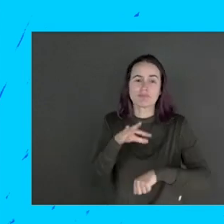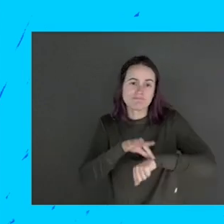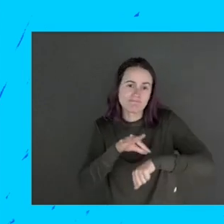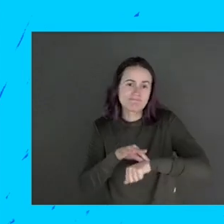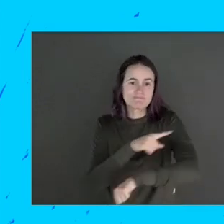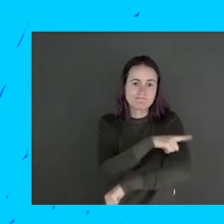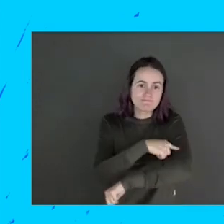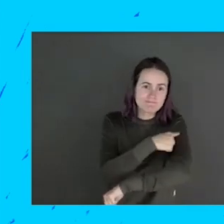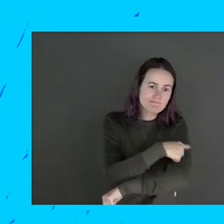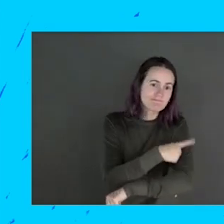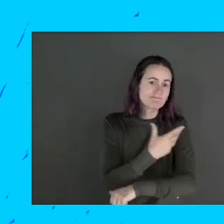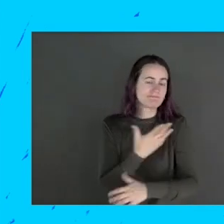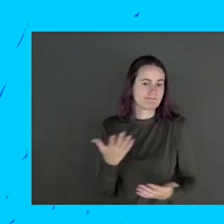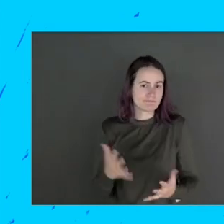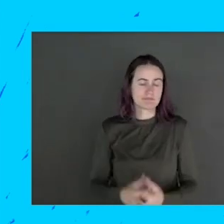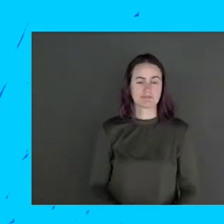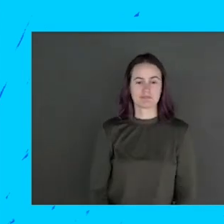be